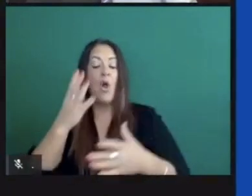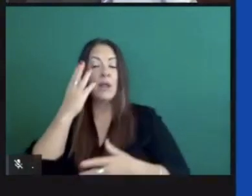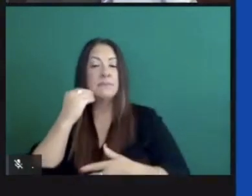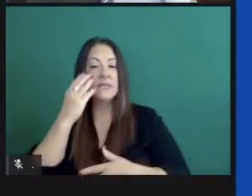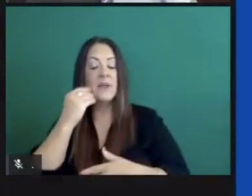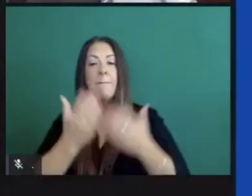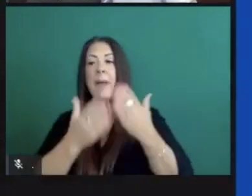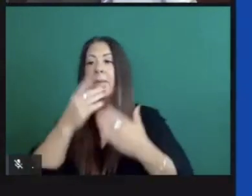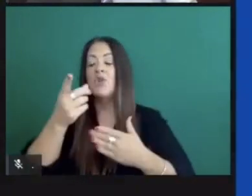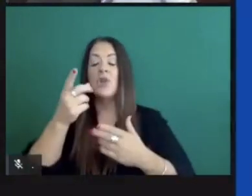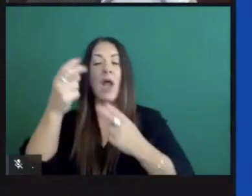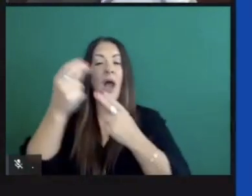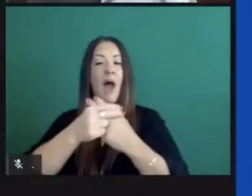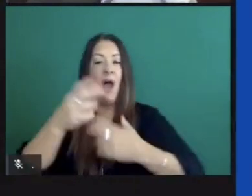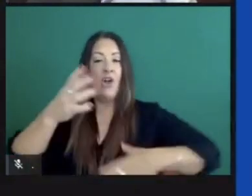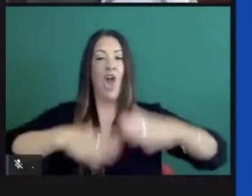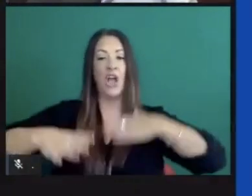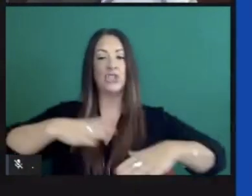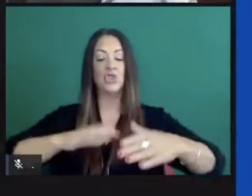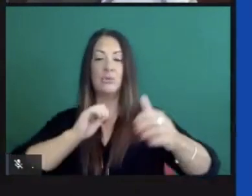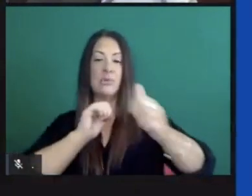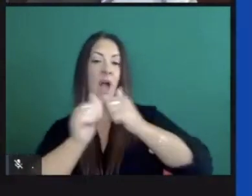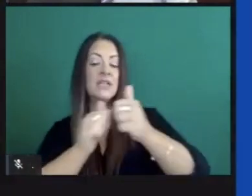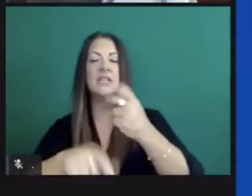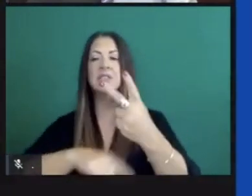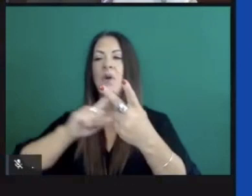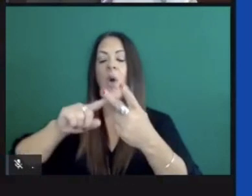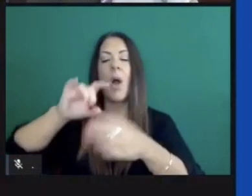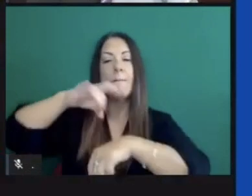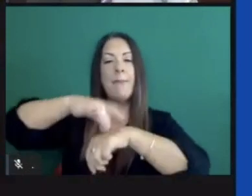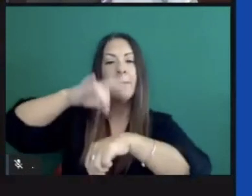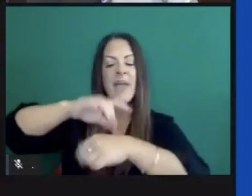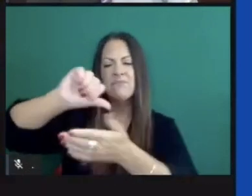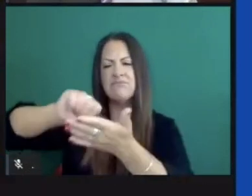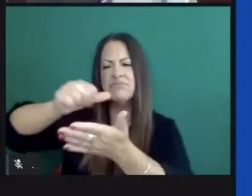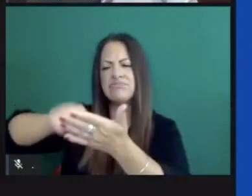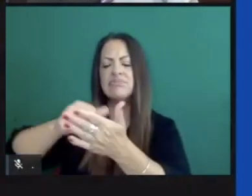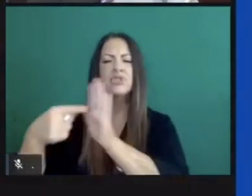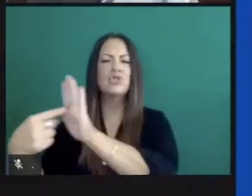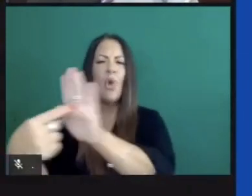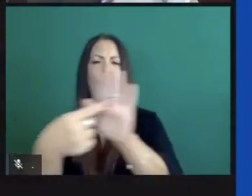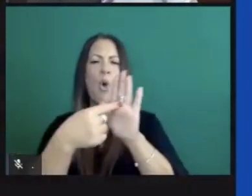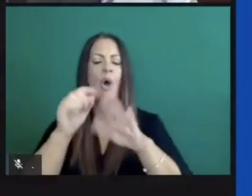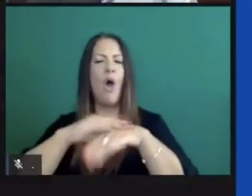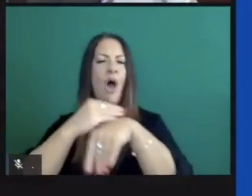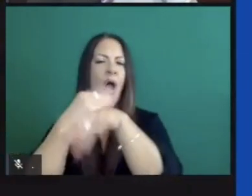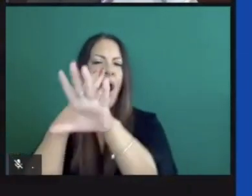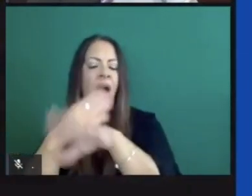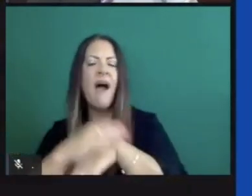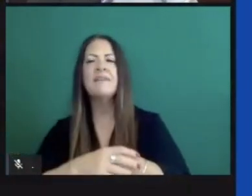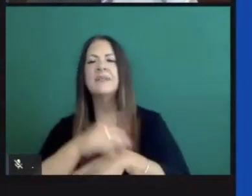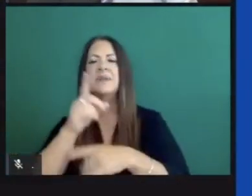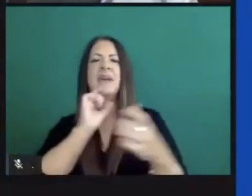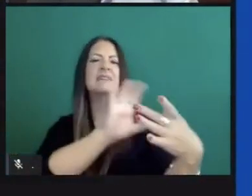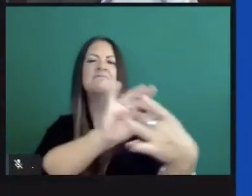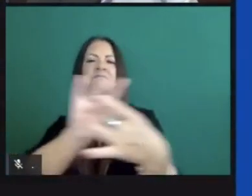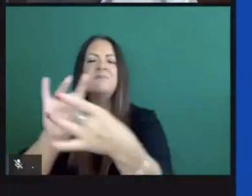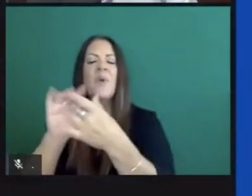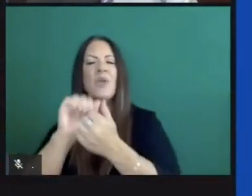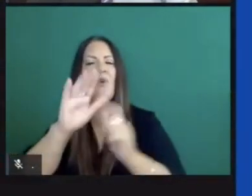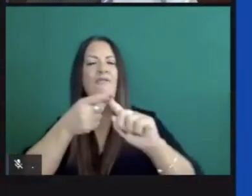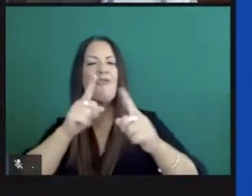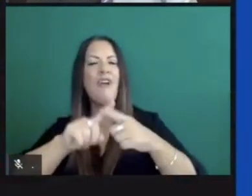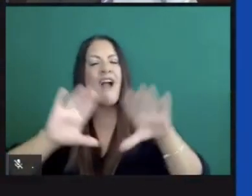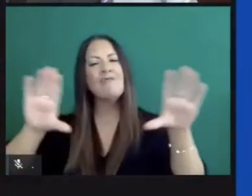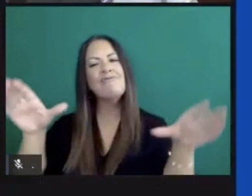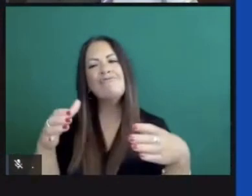Costume contests and pumpkin carving contests online. What a fun way to reconnect with friends and people that you